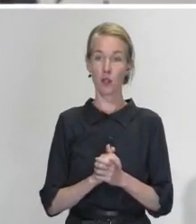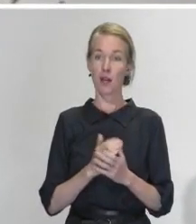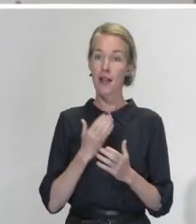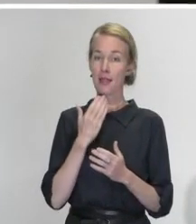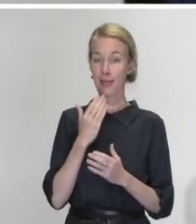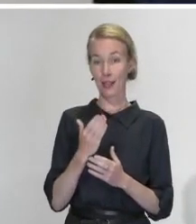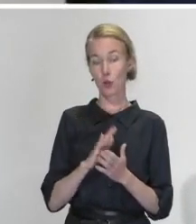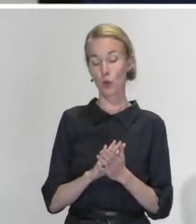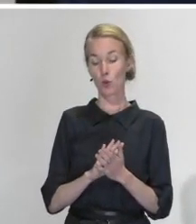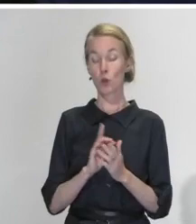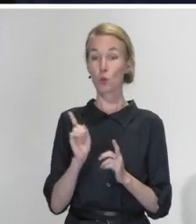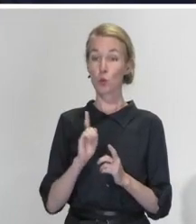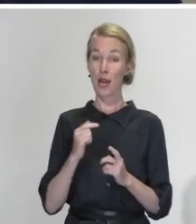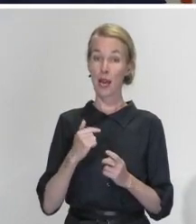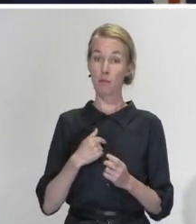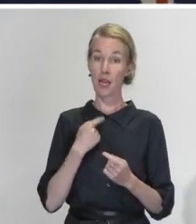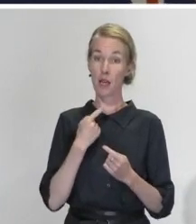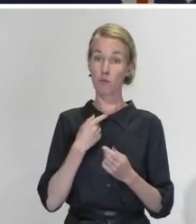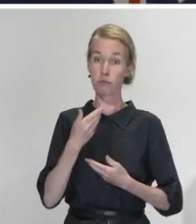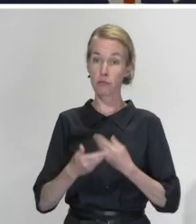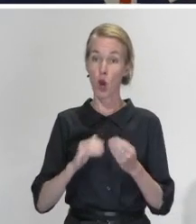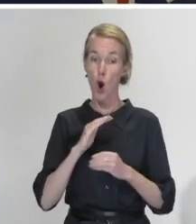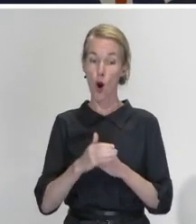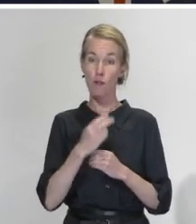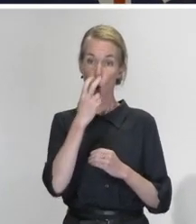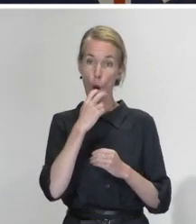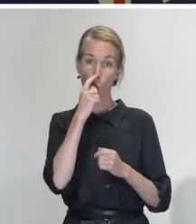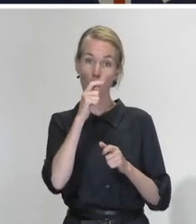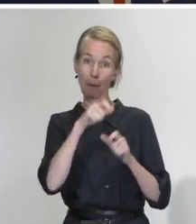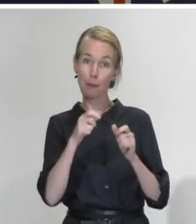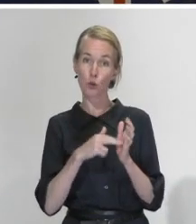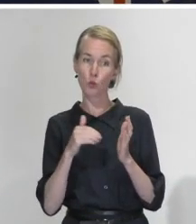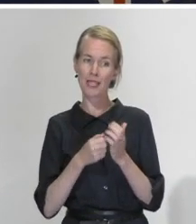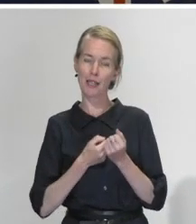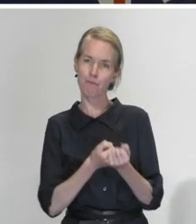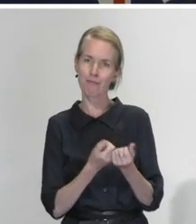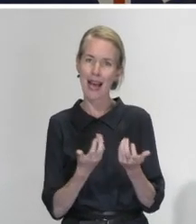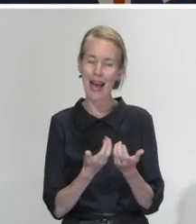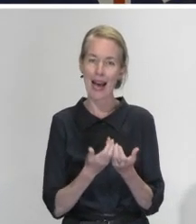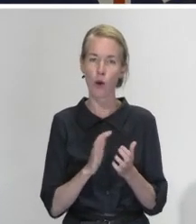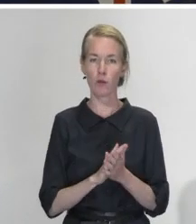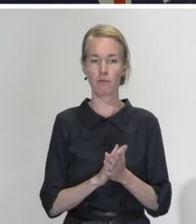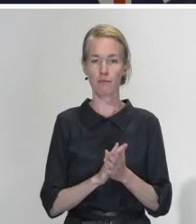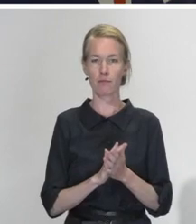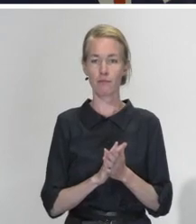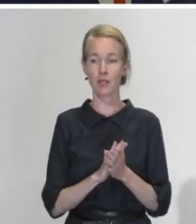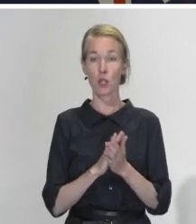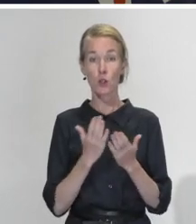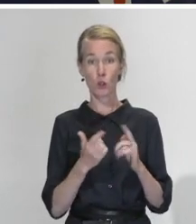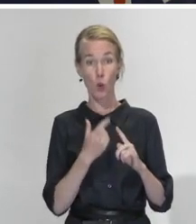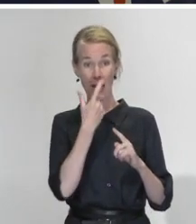support to older New Zealanders. Since the 23rd of March, about 500,000 New Zealanders aged over 70 years have been